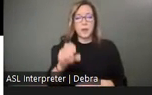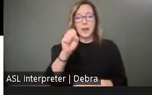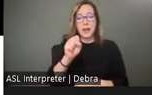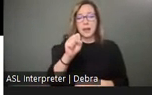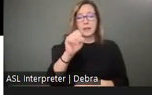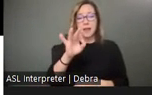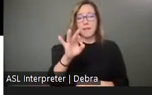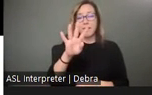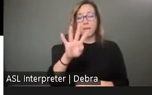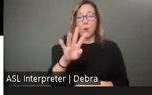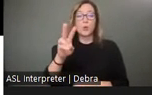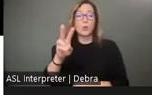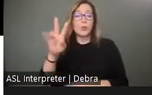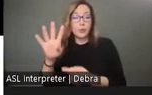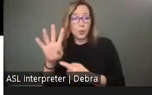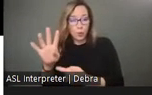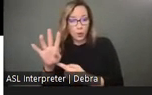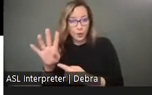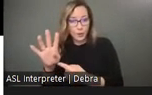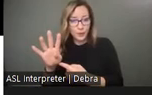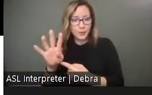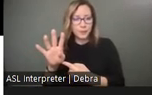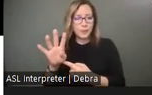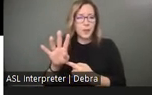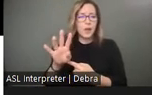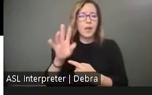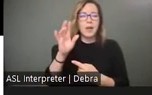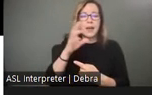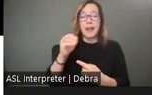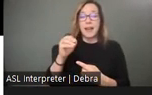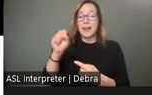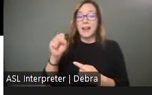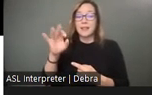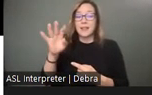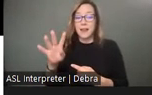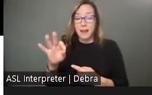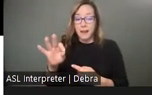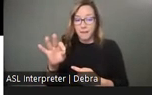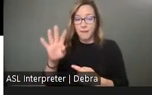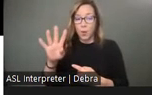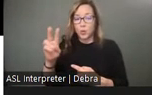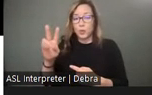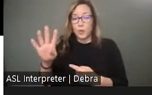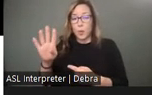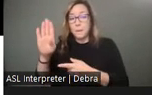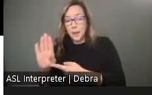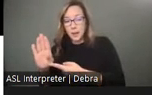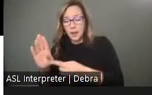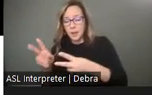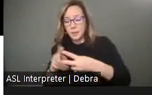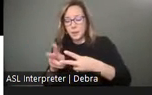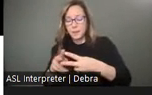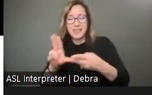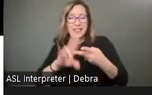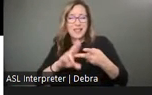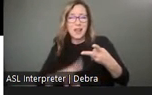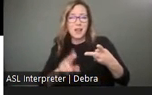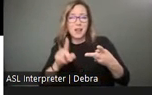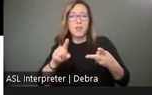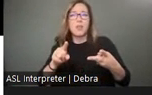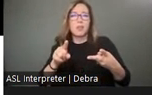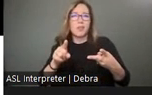SF424. That's a 424 and the SF424B are both signed by the authorized representative of